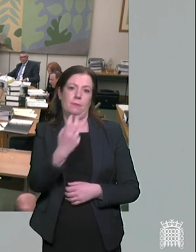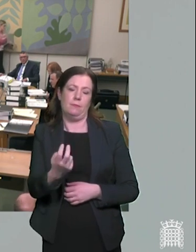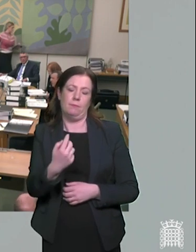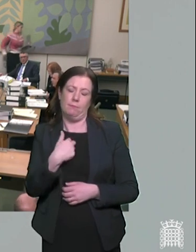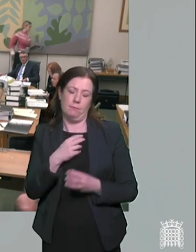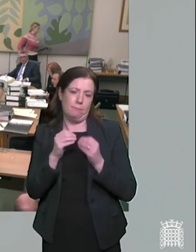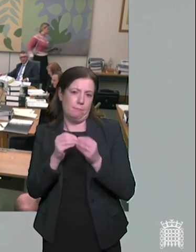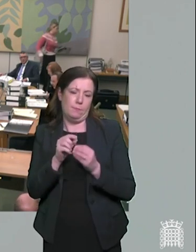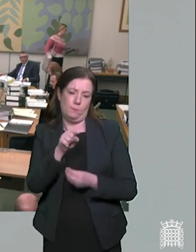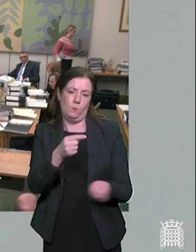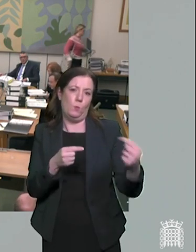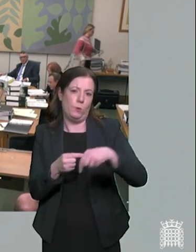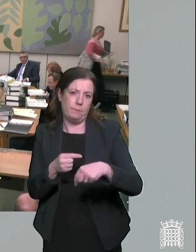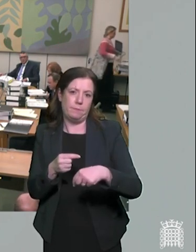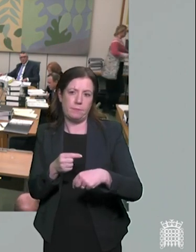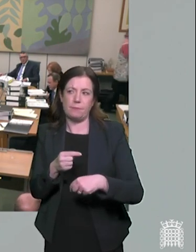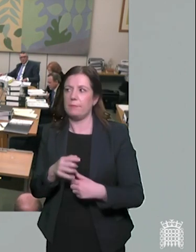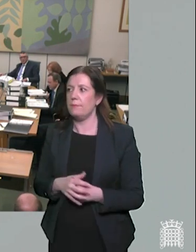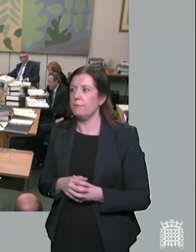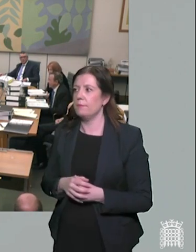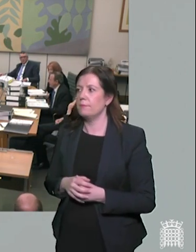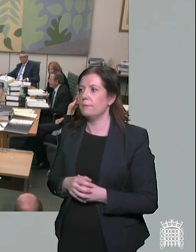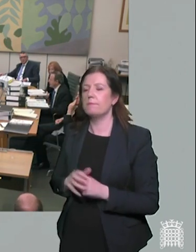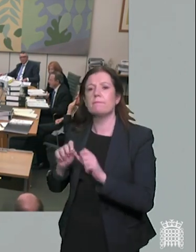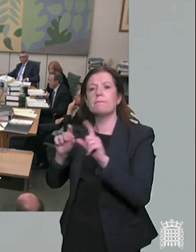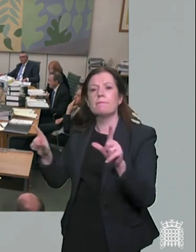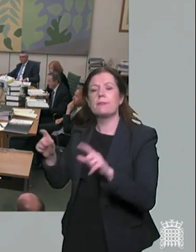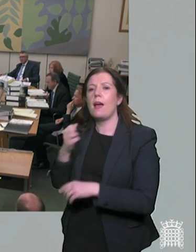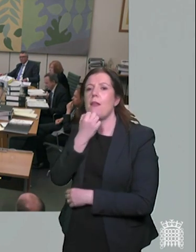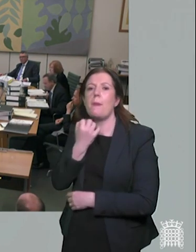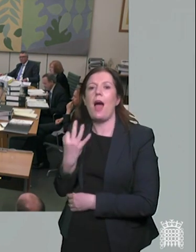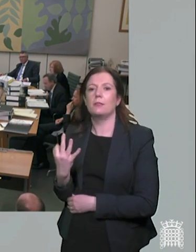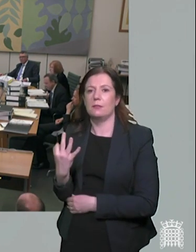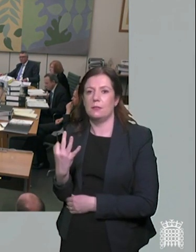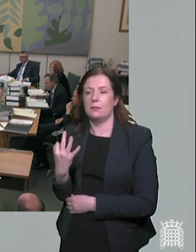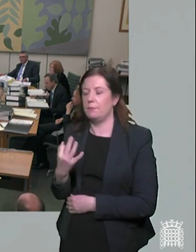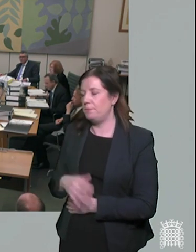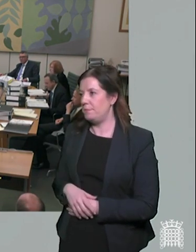very grateful. Could I invite the team to place up slide number 8, please?